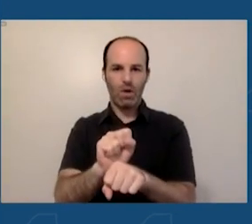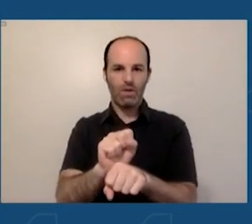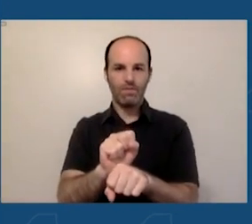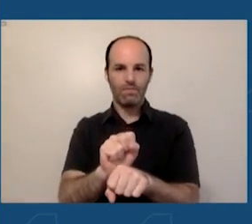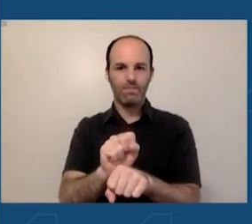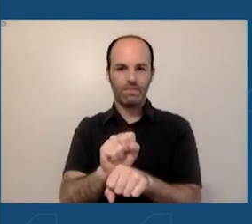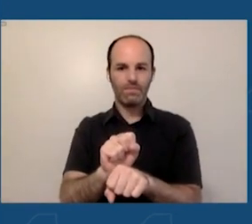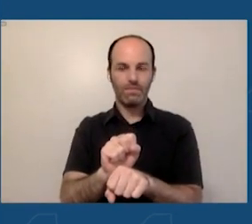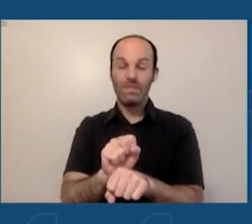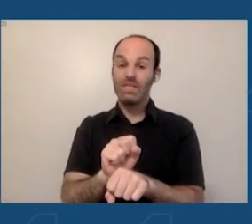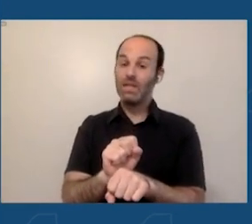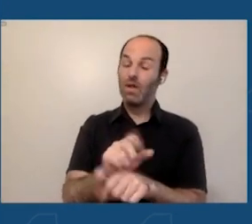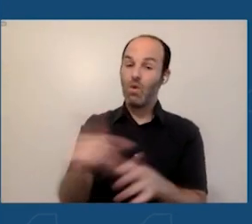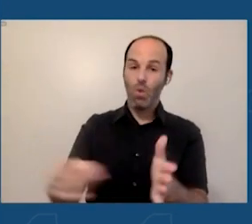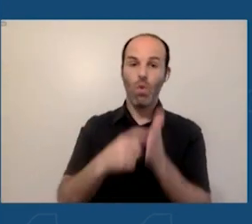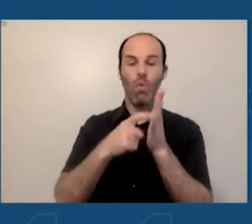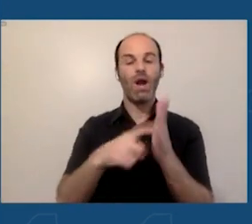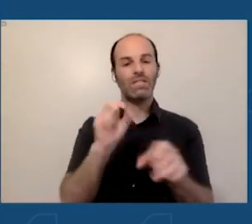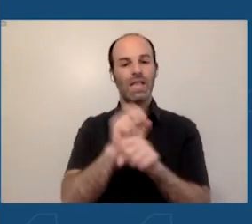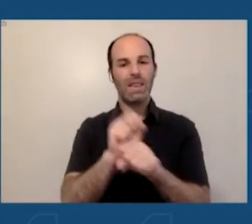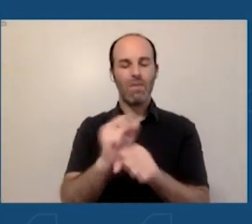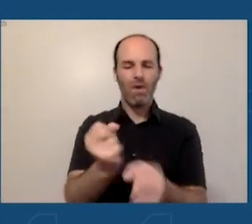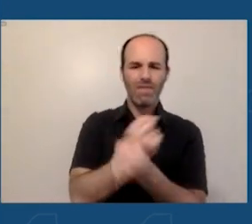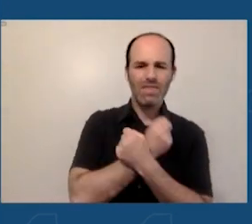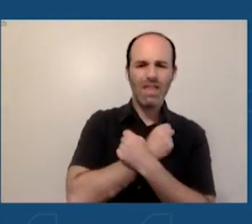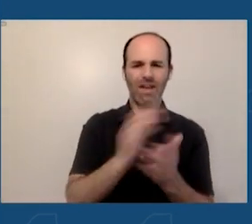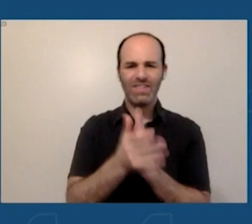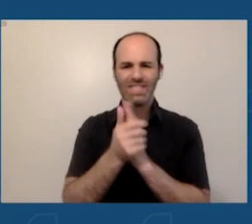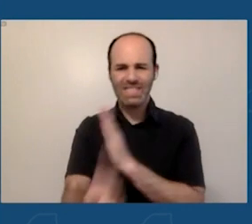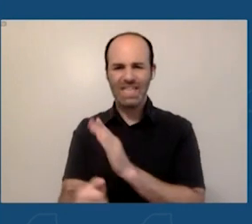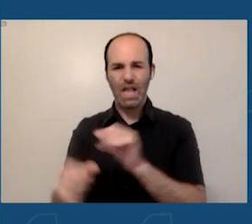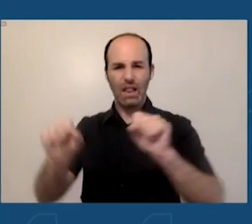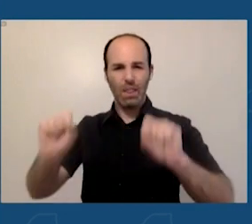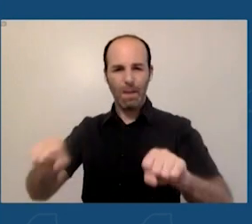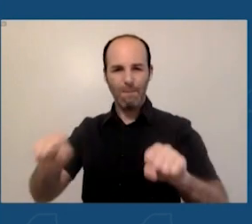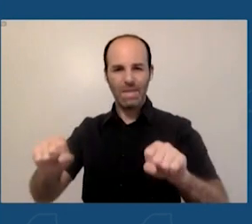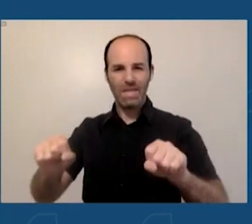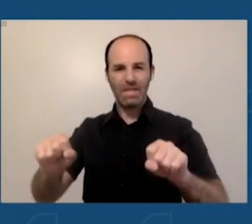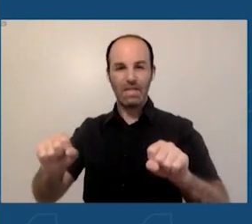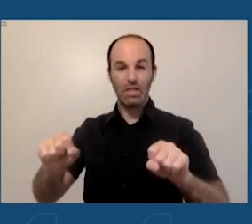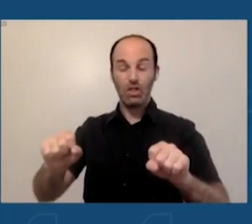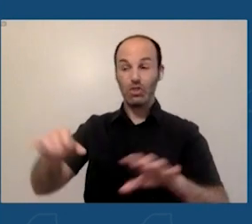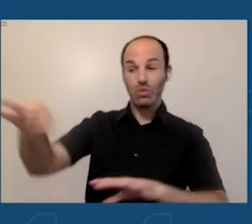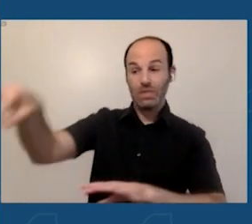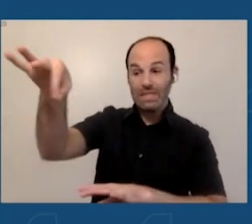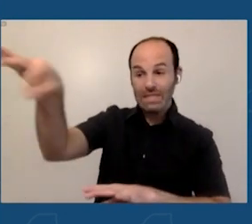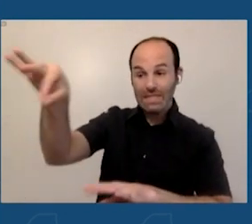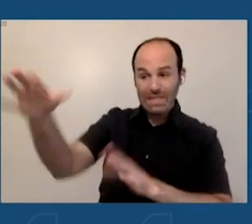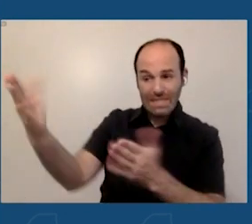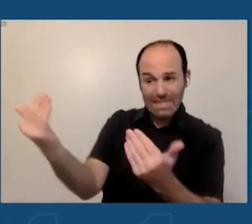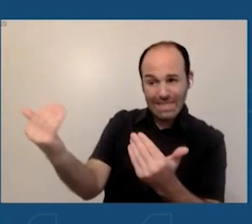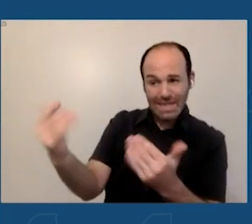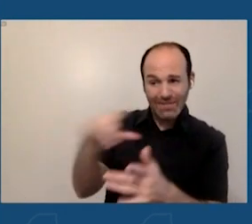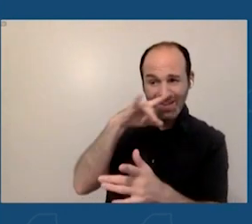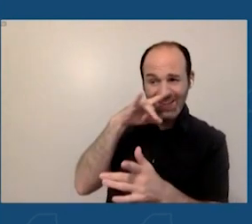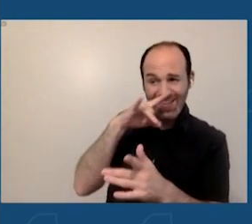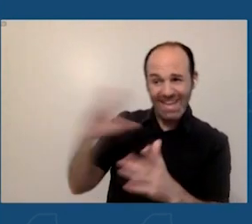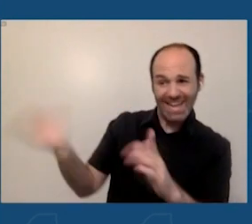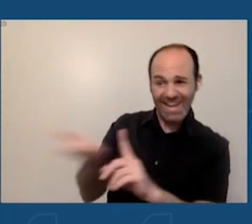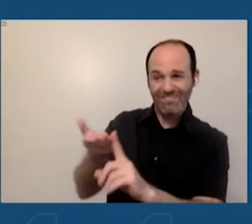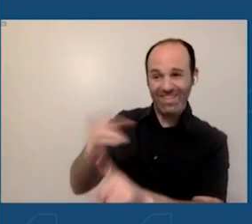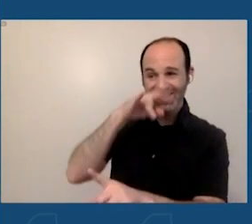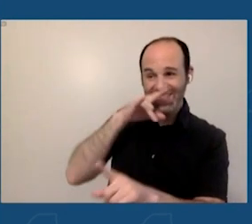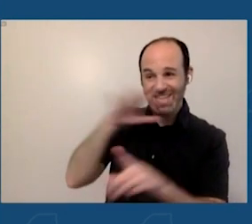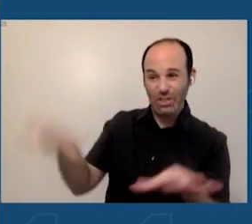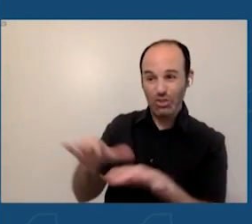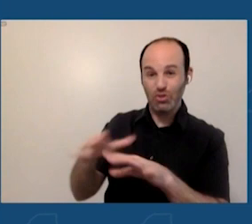It takes a labor of love and skill and the ability to hold the carrot with the stick to get the kids to do what you need them to do sometimes.